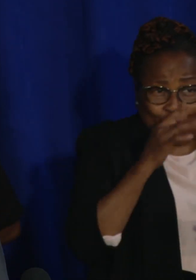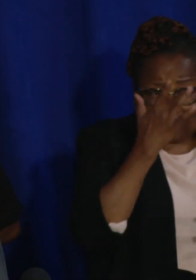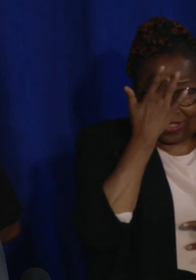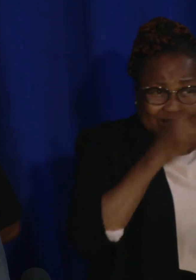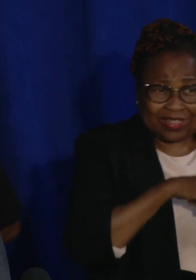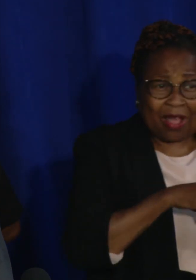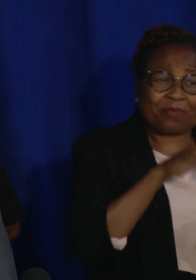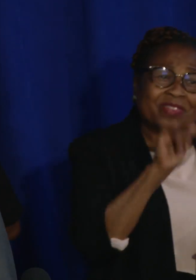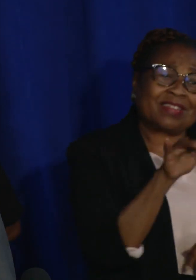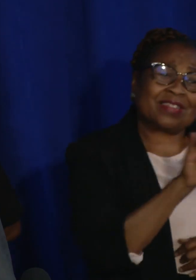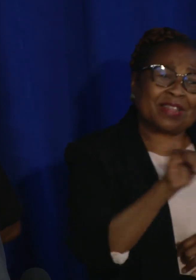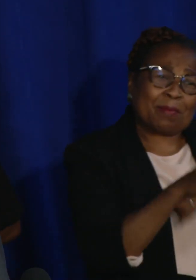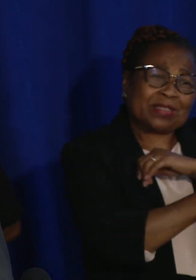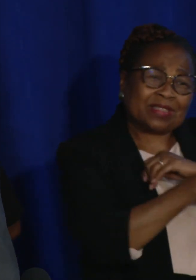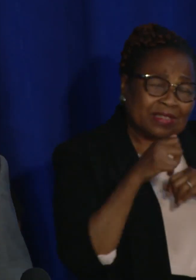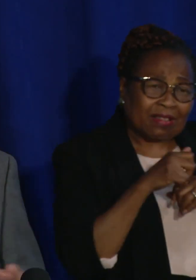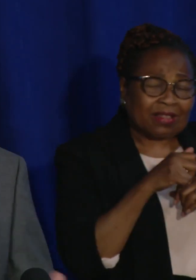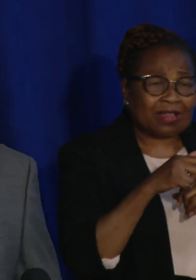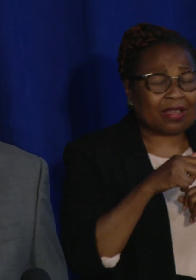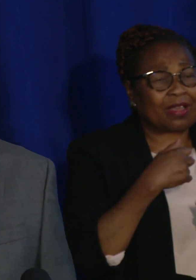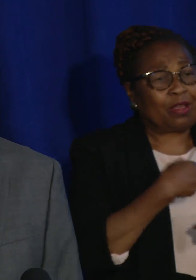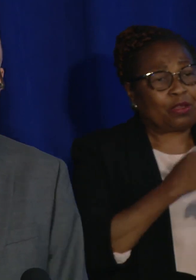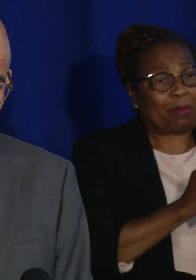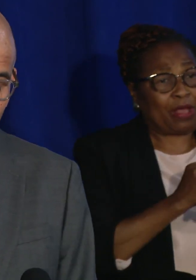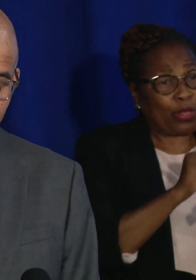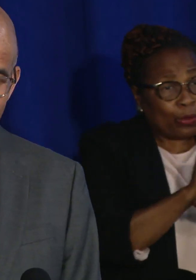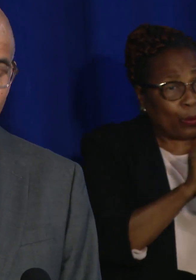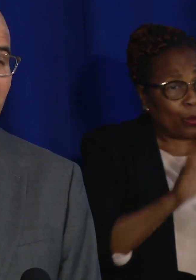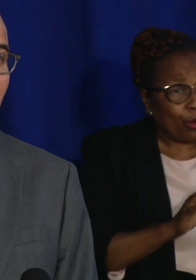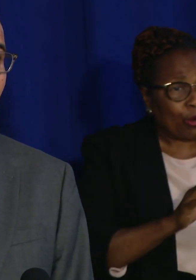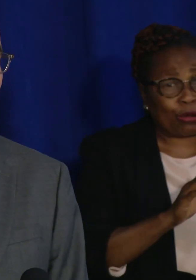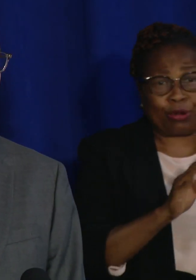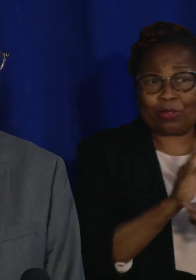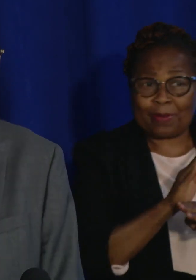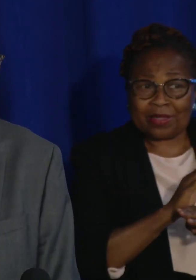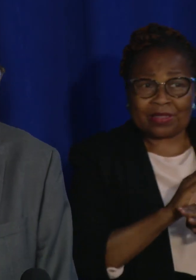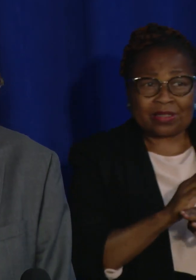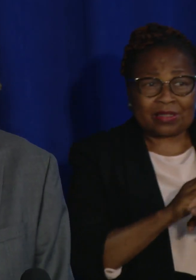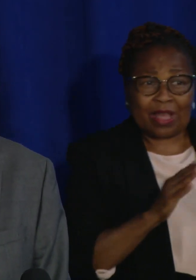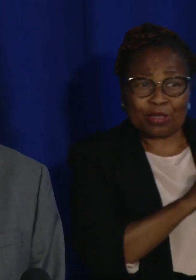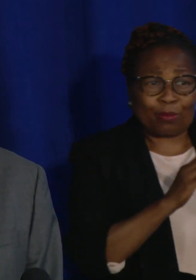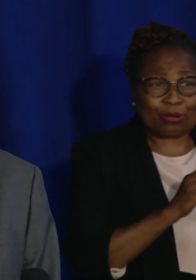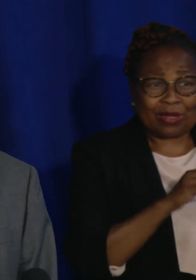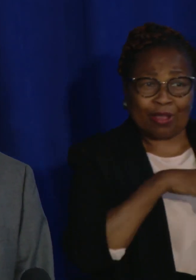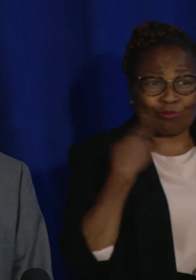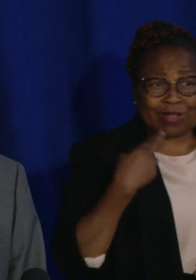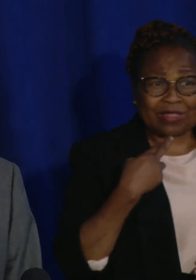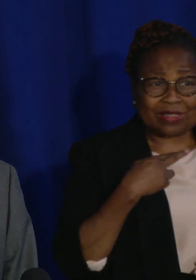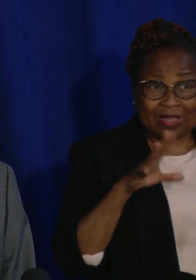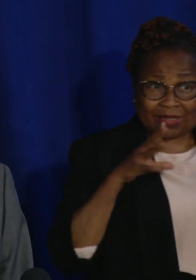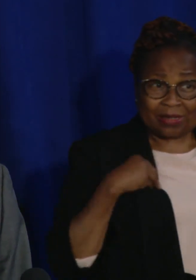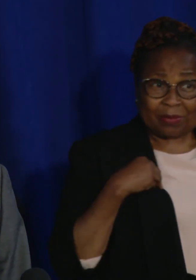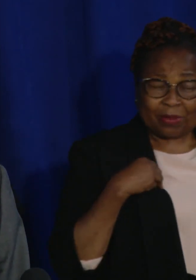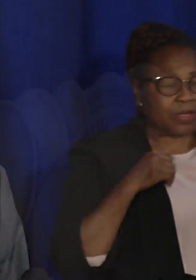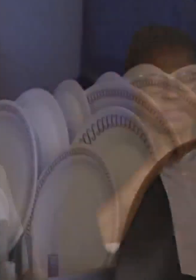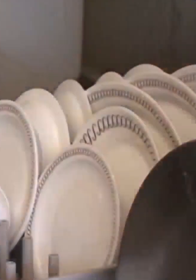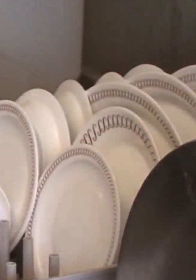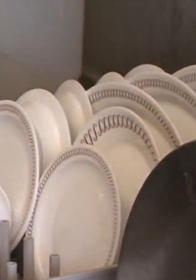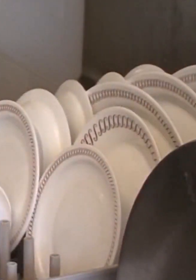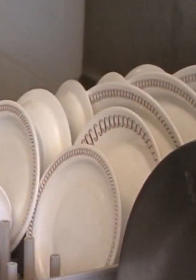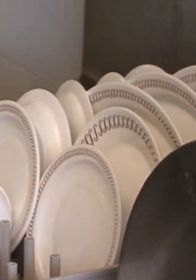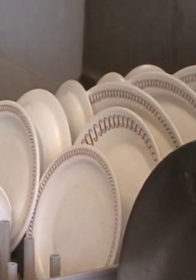money. Putting the worker, the business, and the community at risk. Chicago's Office of Labor Standards serving notice